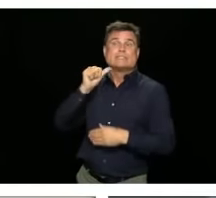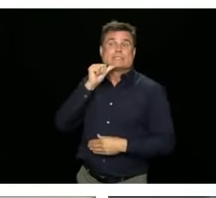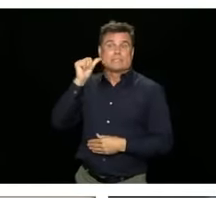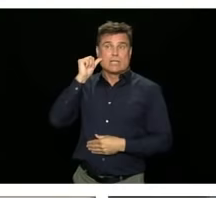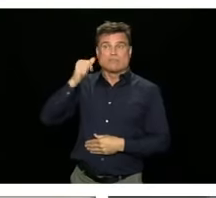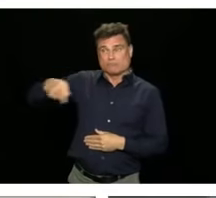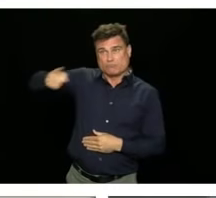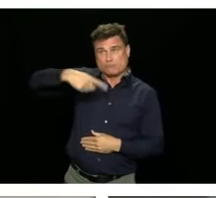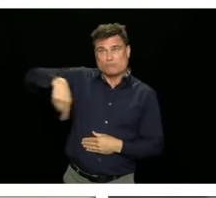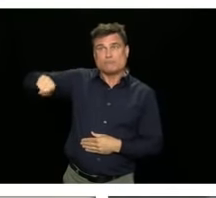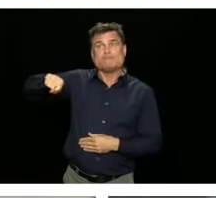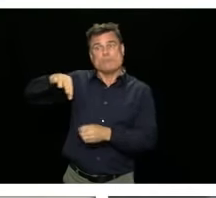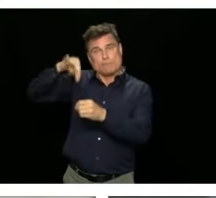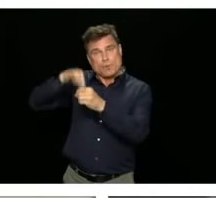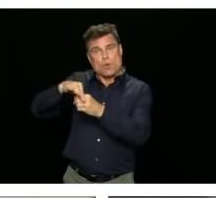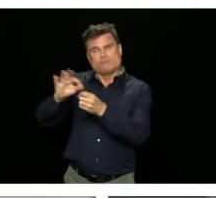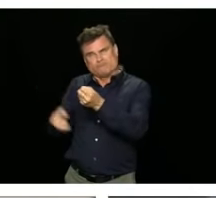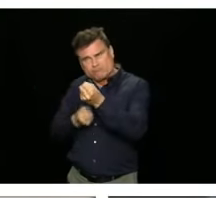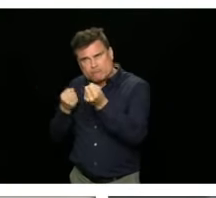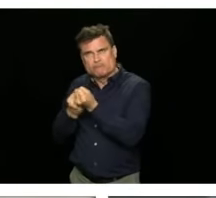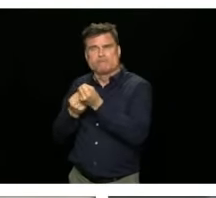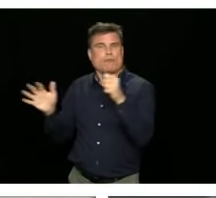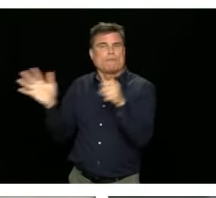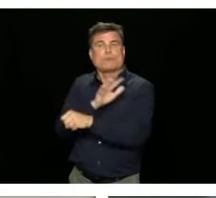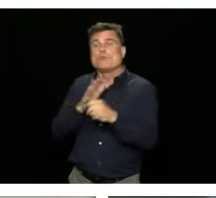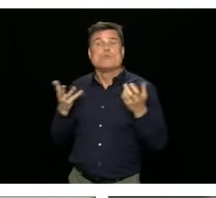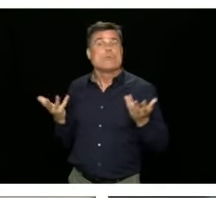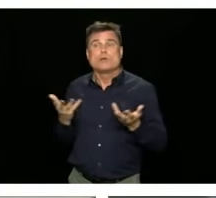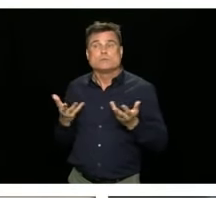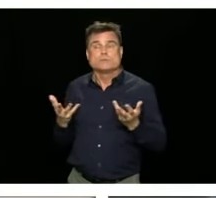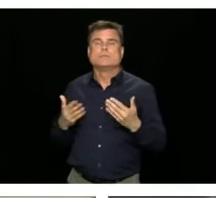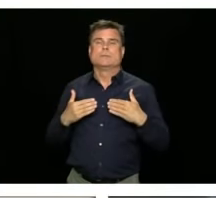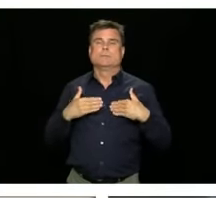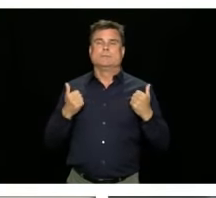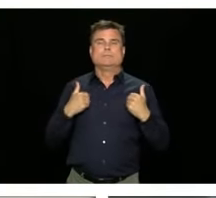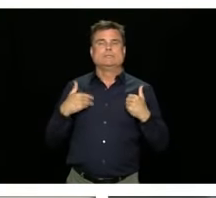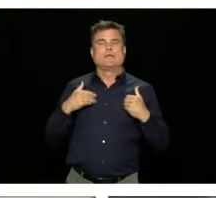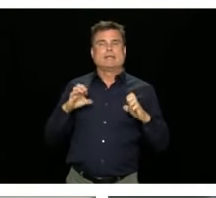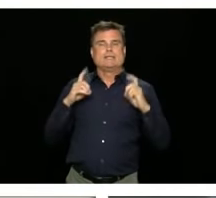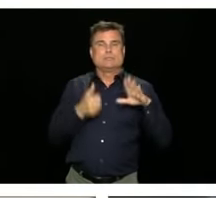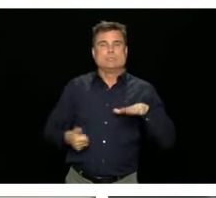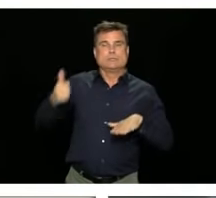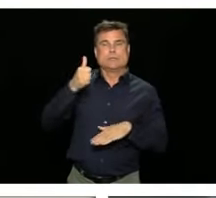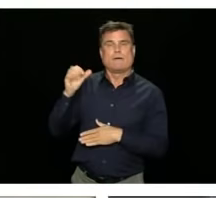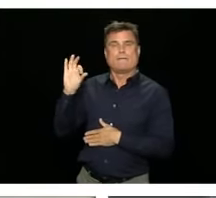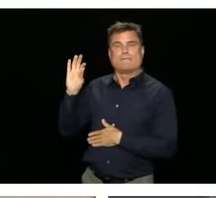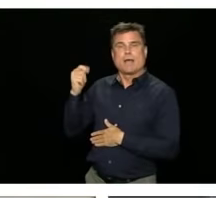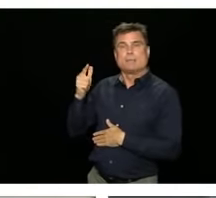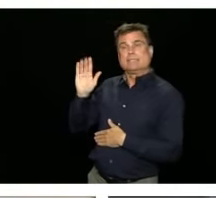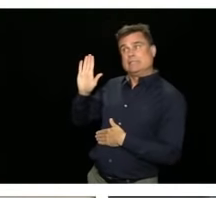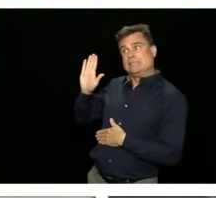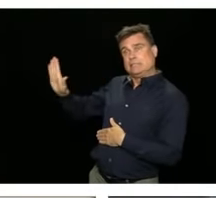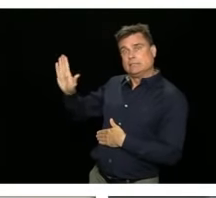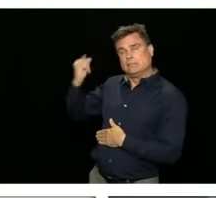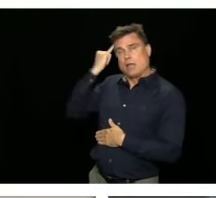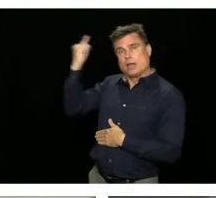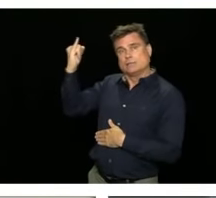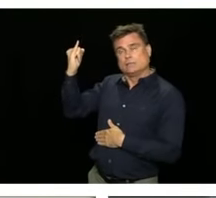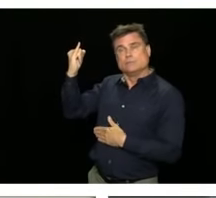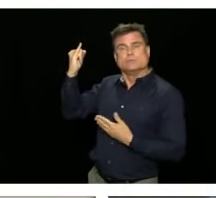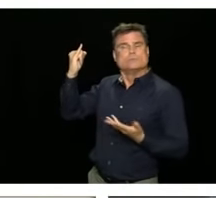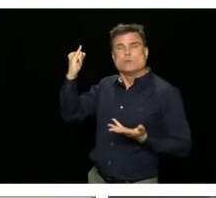Education, to Minister Rob Fleming, for Black history instruction and Black history